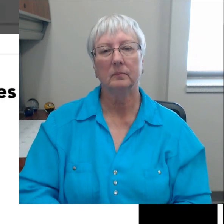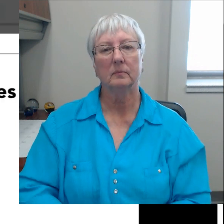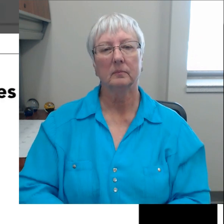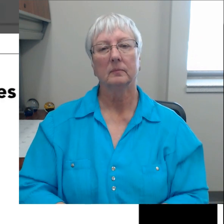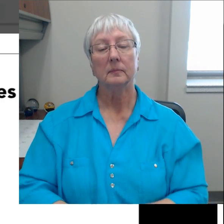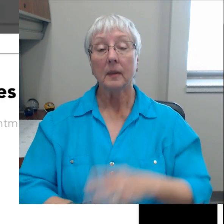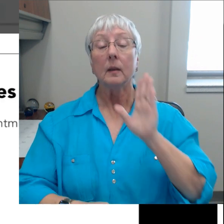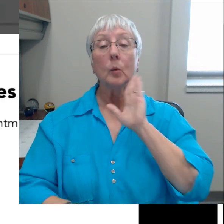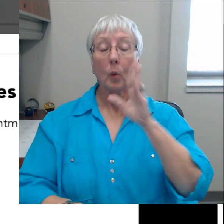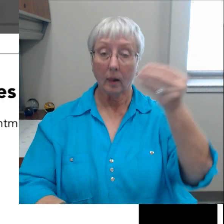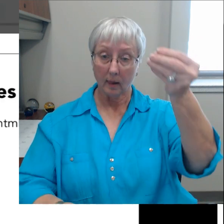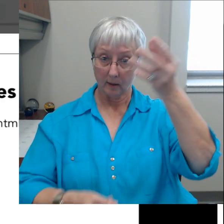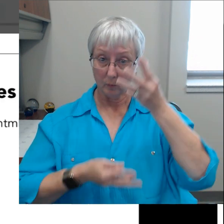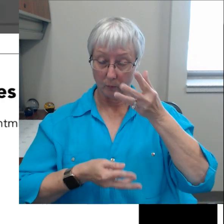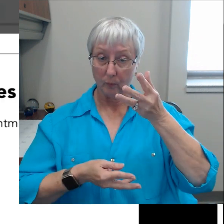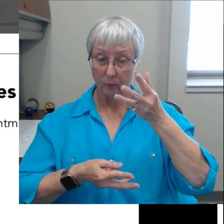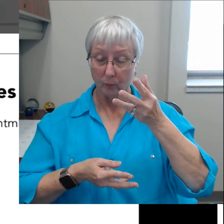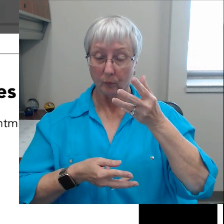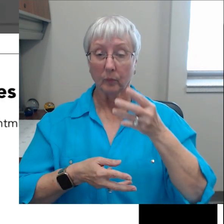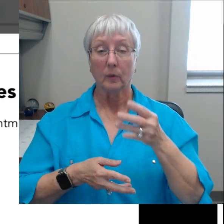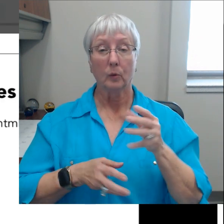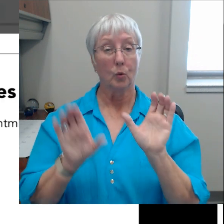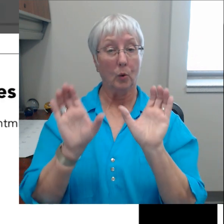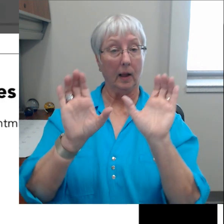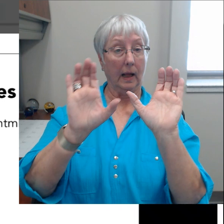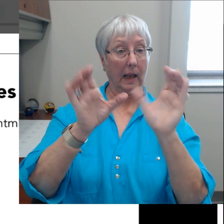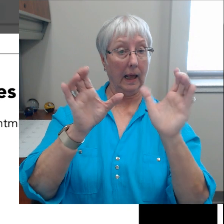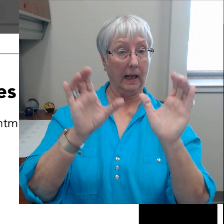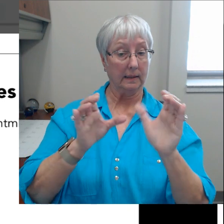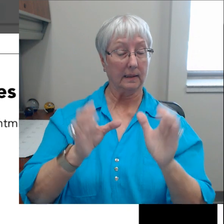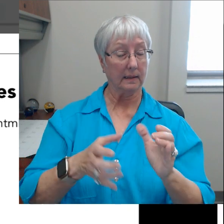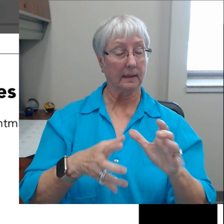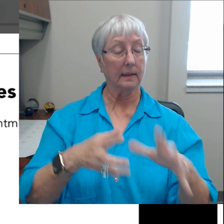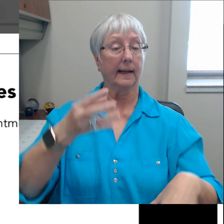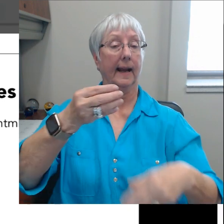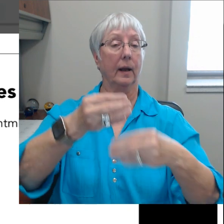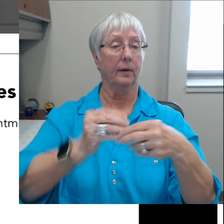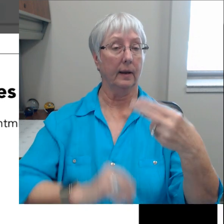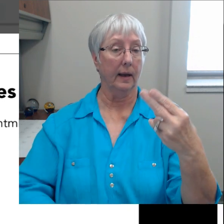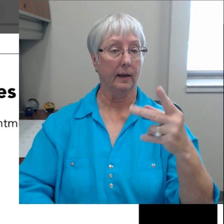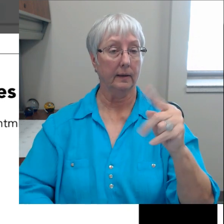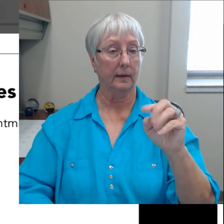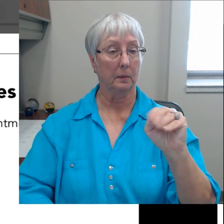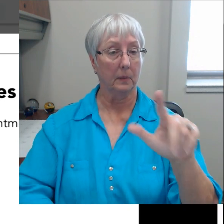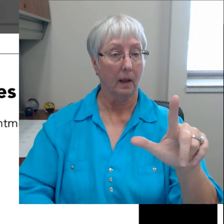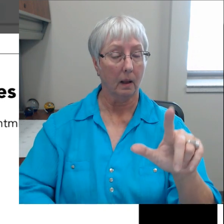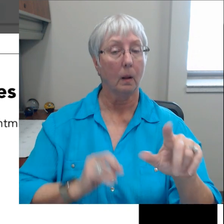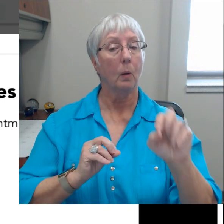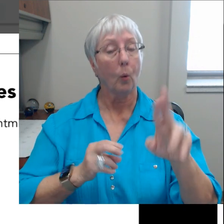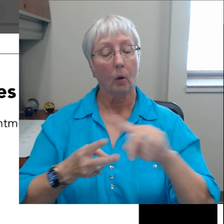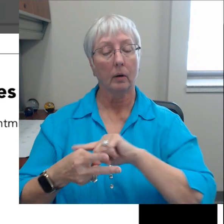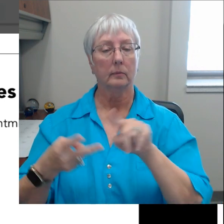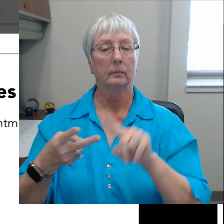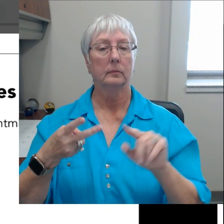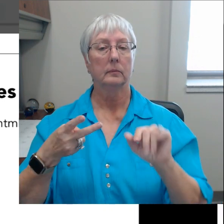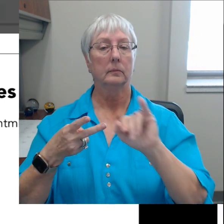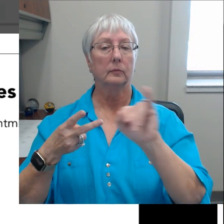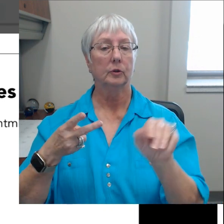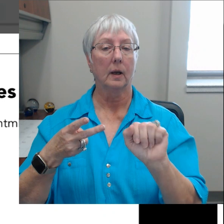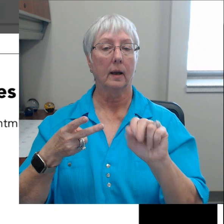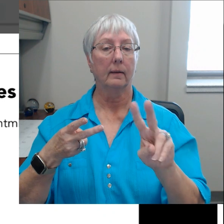will let us know of these events through classes that are added to our HTML element, or through JavaScript events. We'll only be